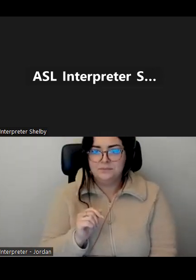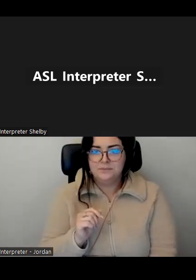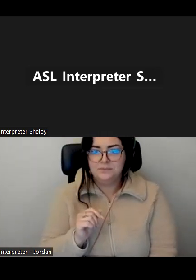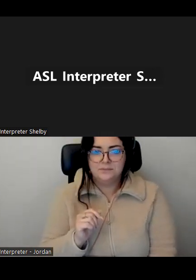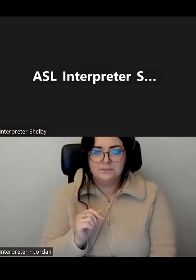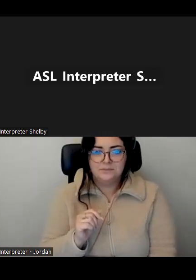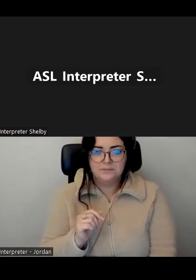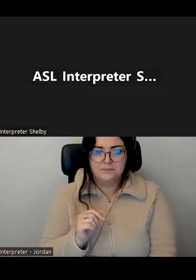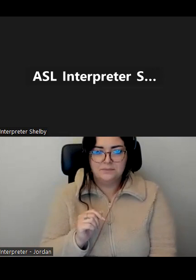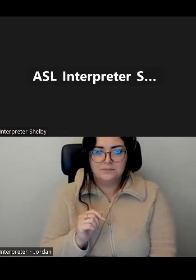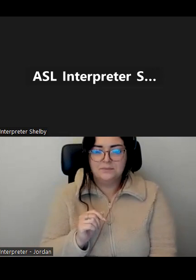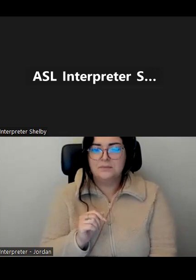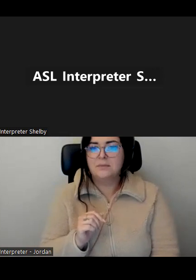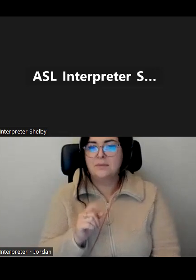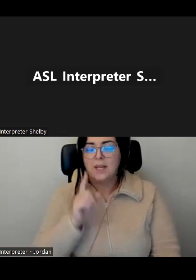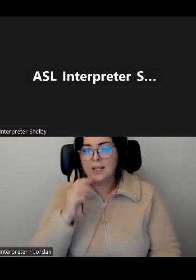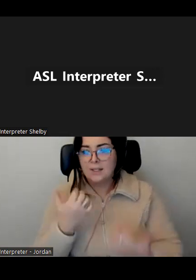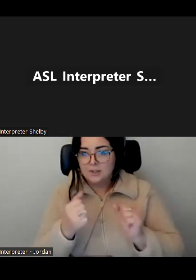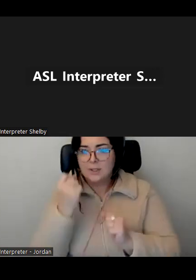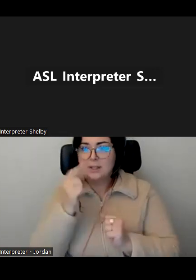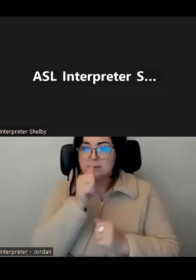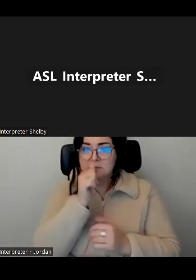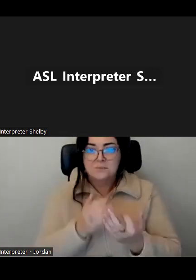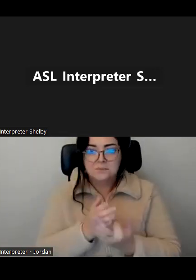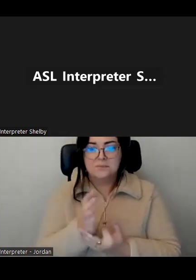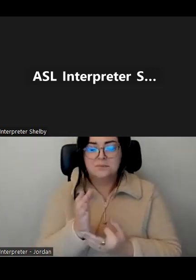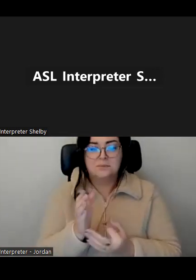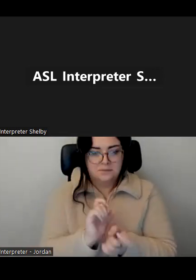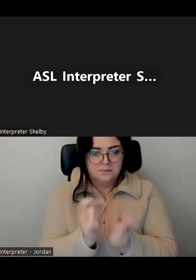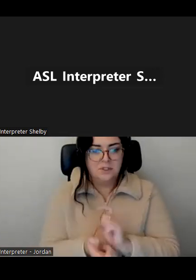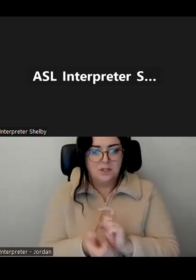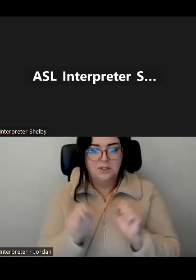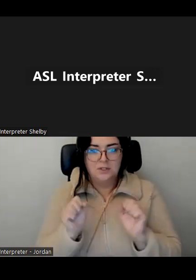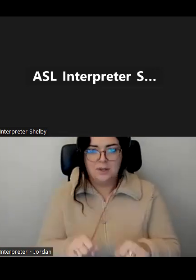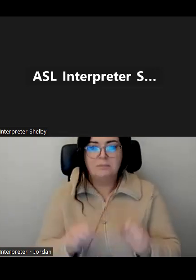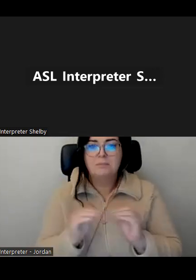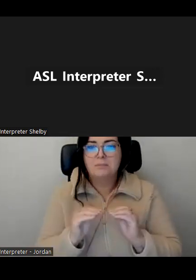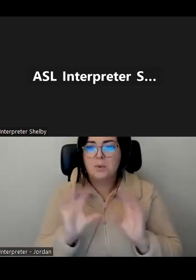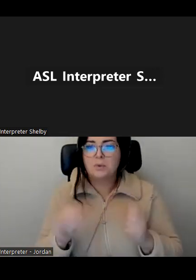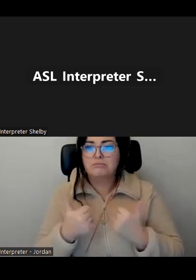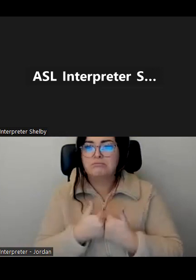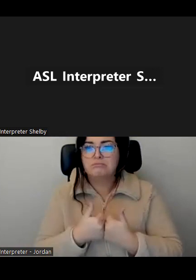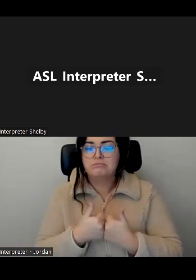So we know that coping with change can be difficult, more so for some people